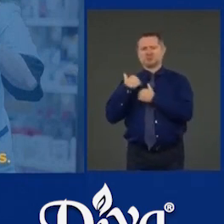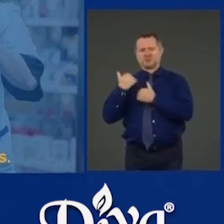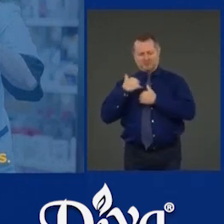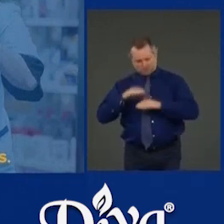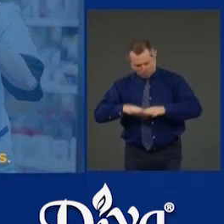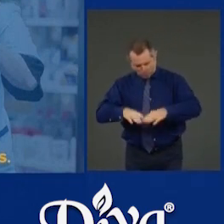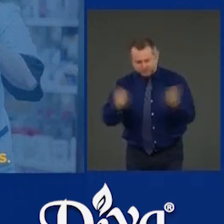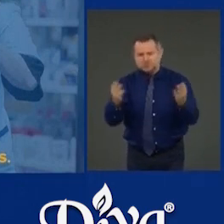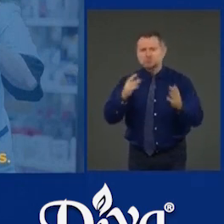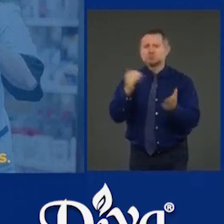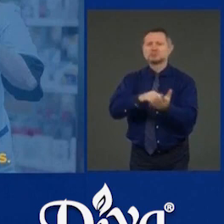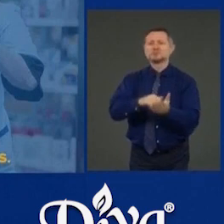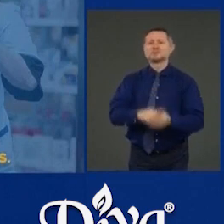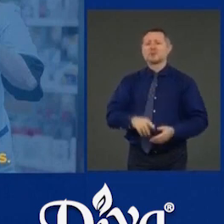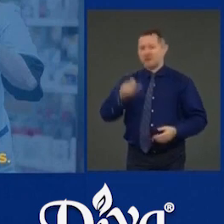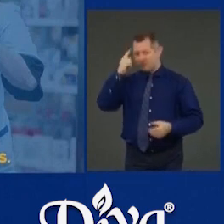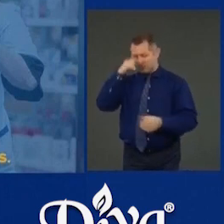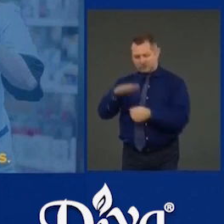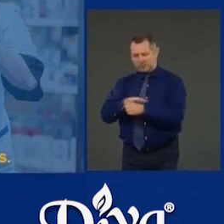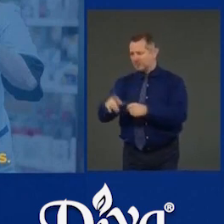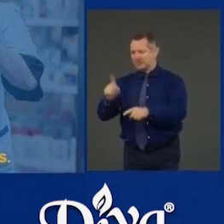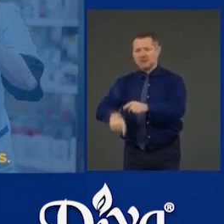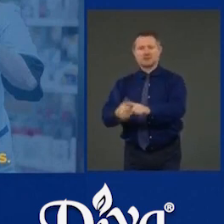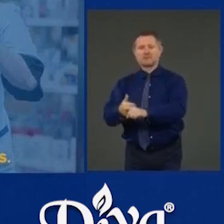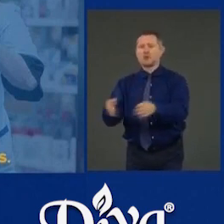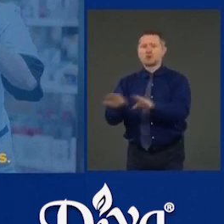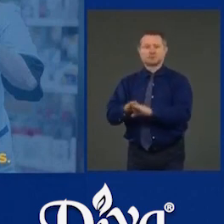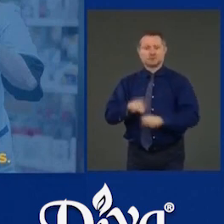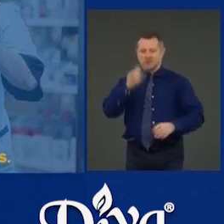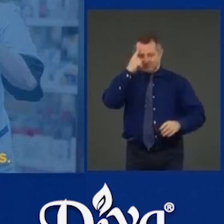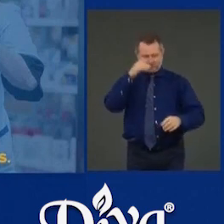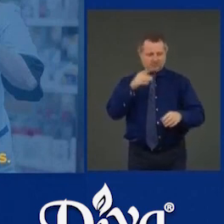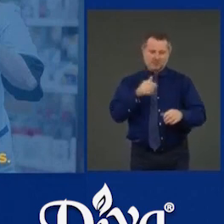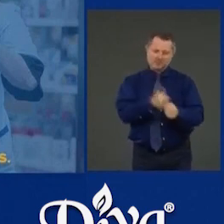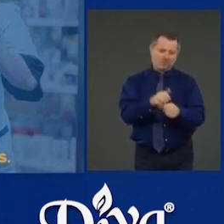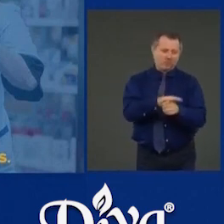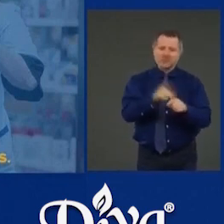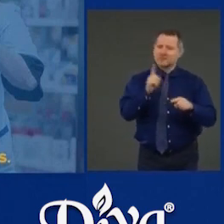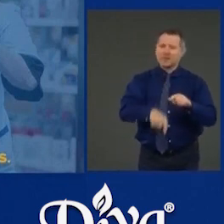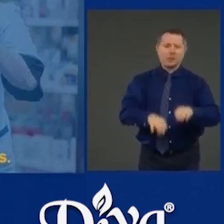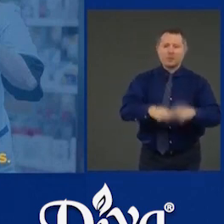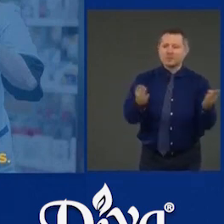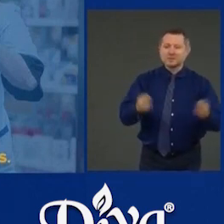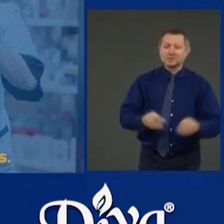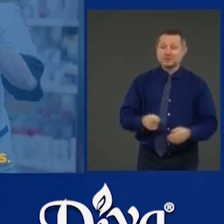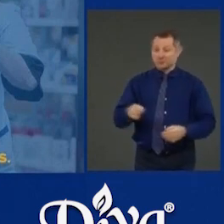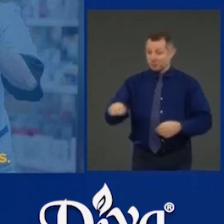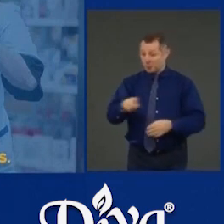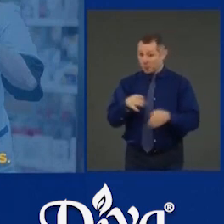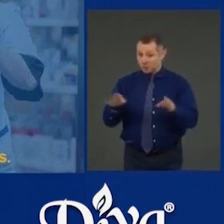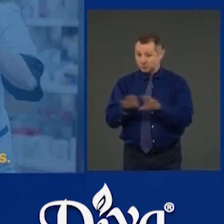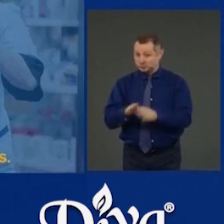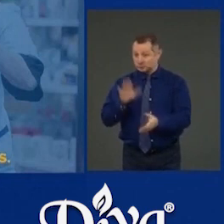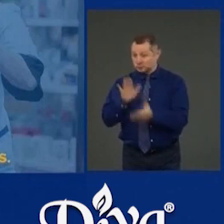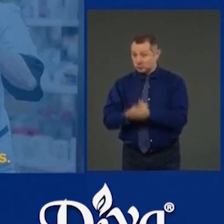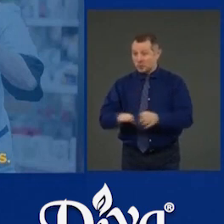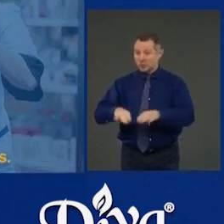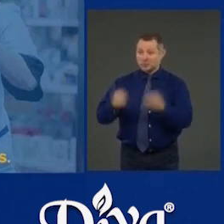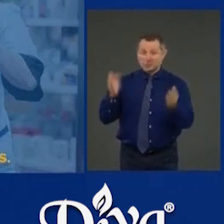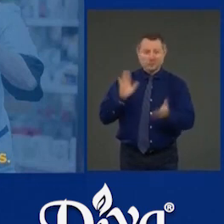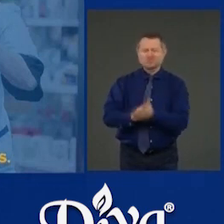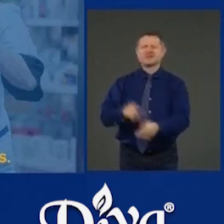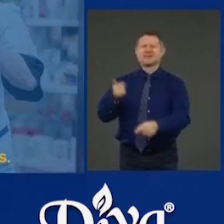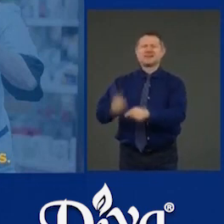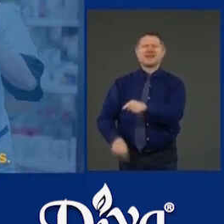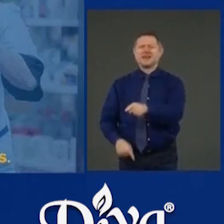shut anything. Local government can't reopen anything. They can't shut a school. They can't open a school. They can't shut business. They can't